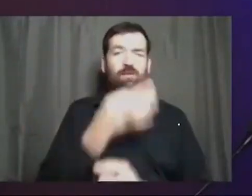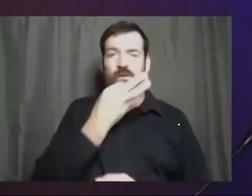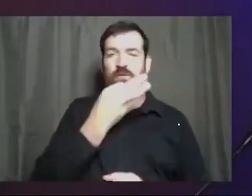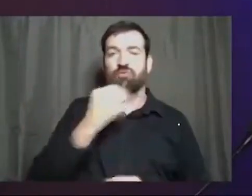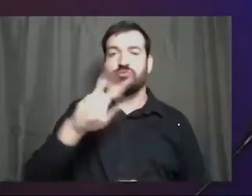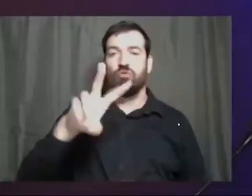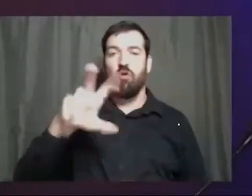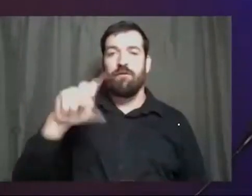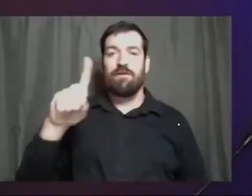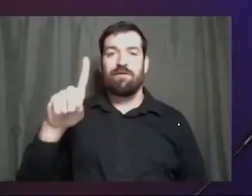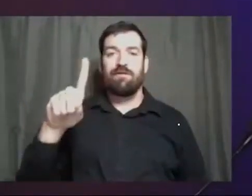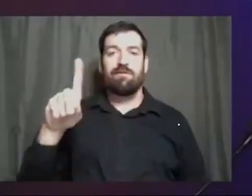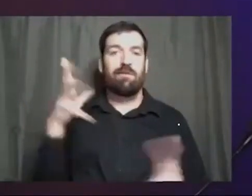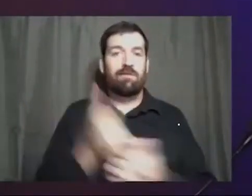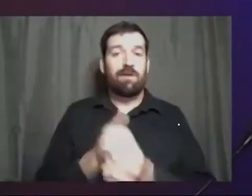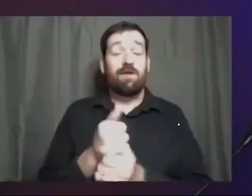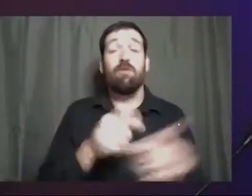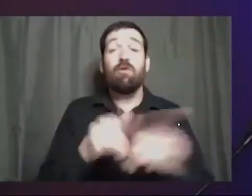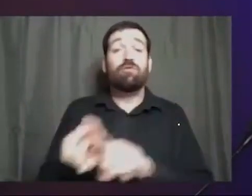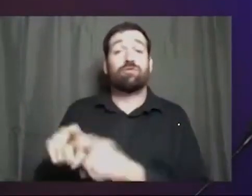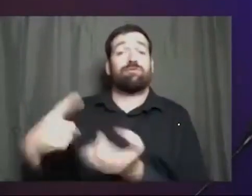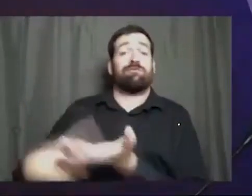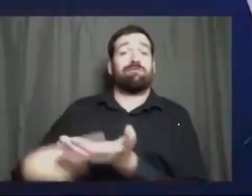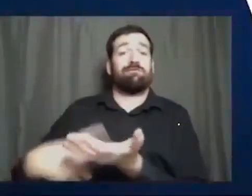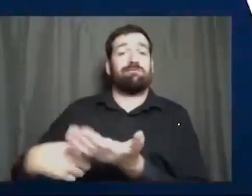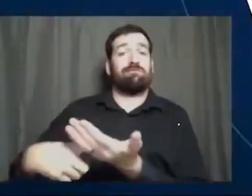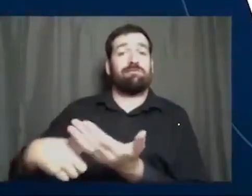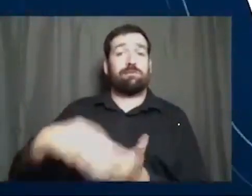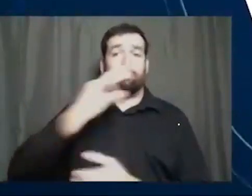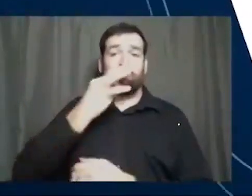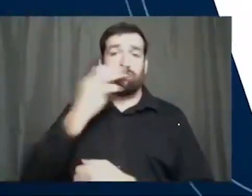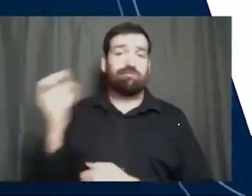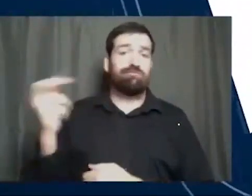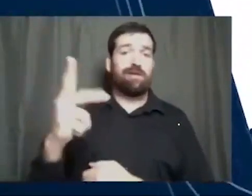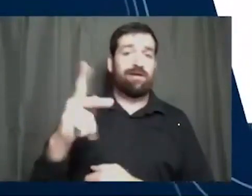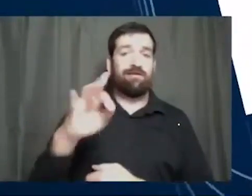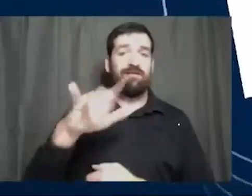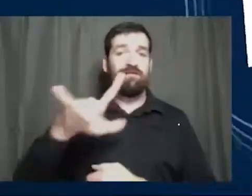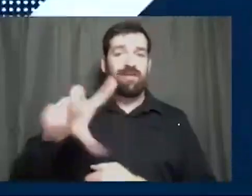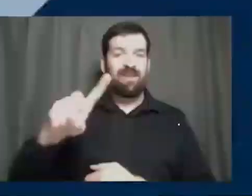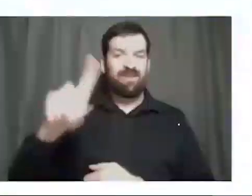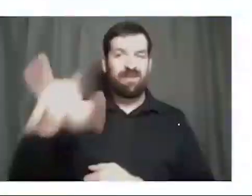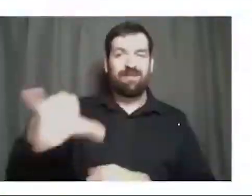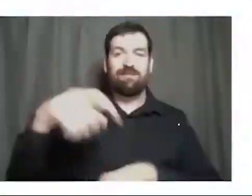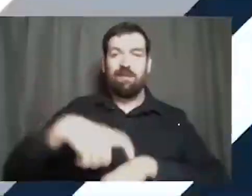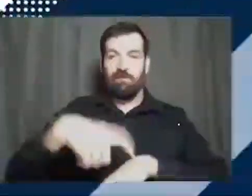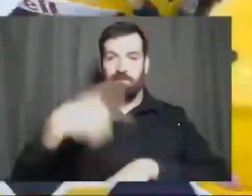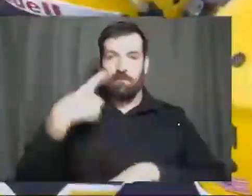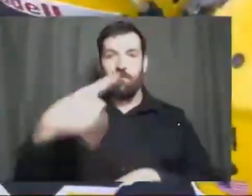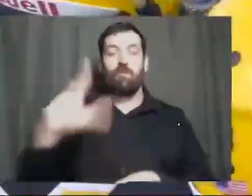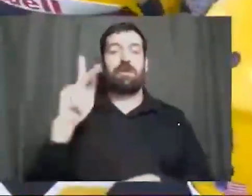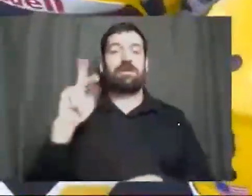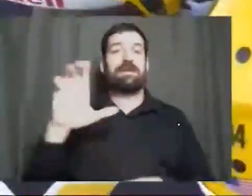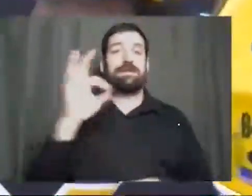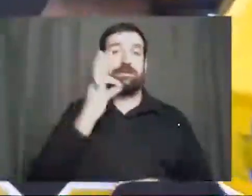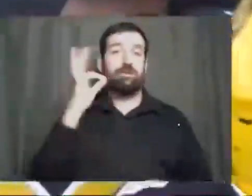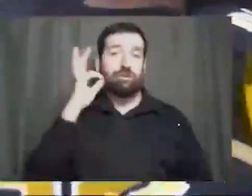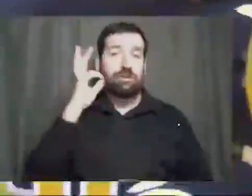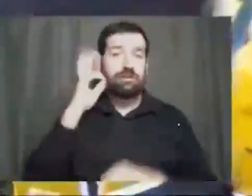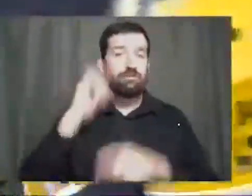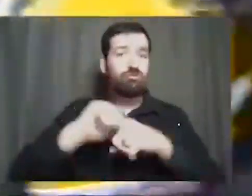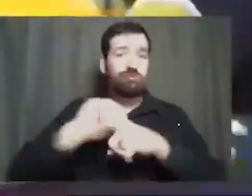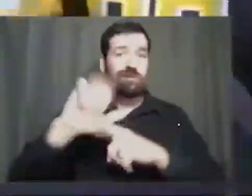we are also talking about getting back on the field. It is that time for the Kansas City Chiefs training camp. It's not just